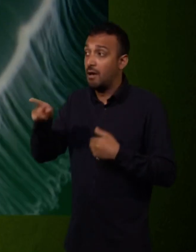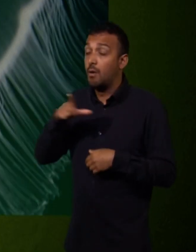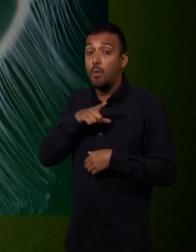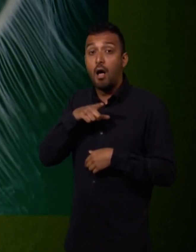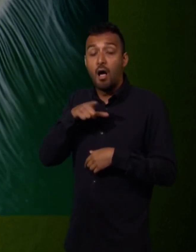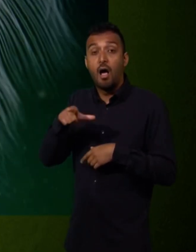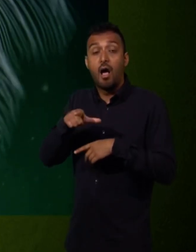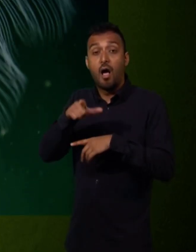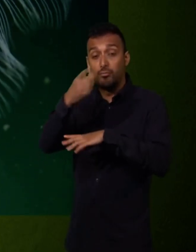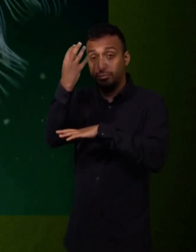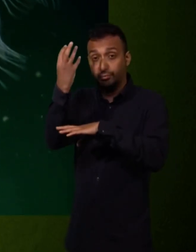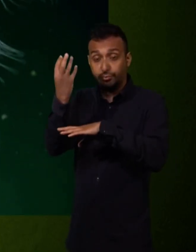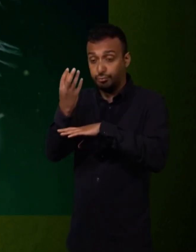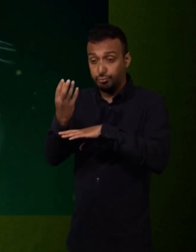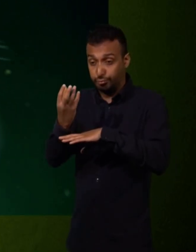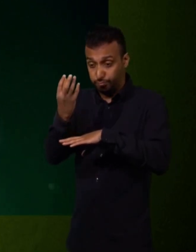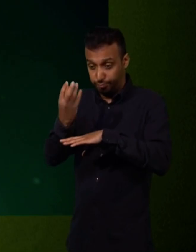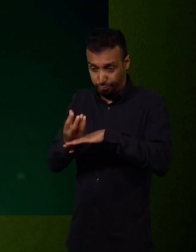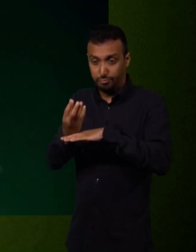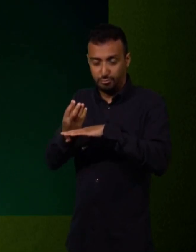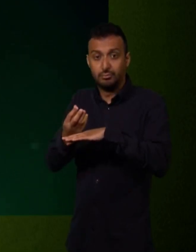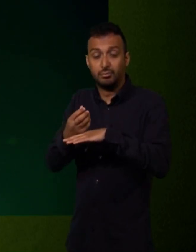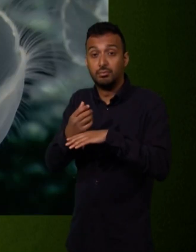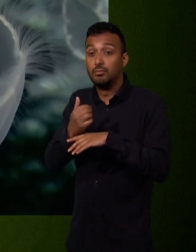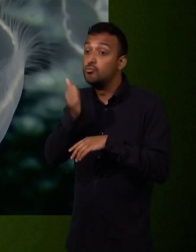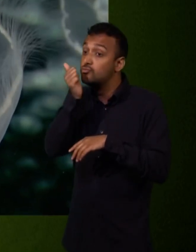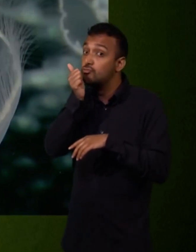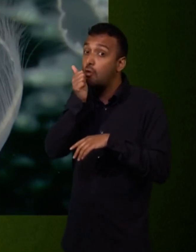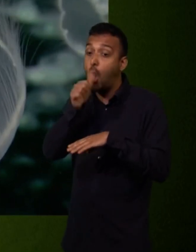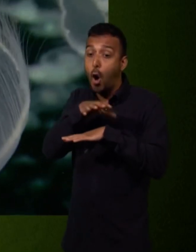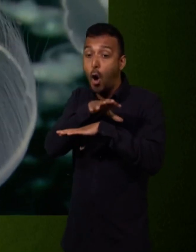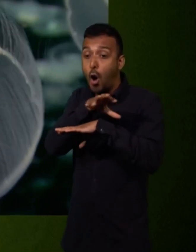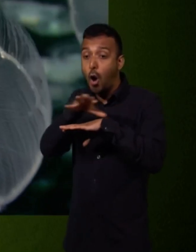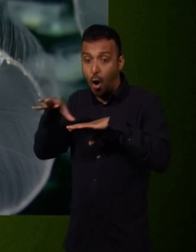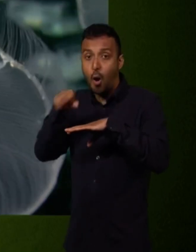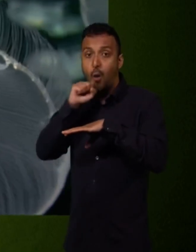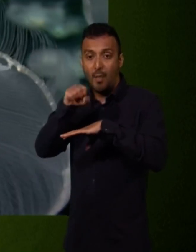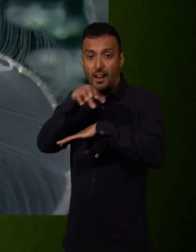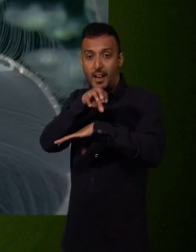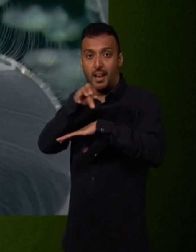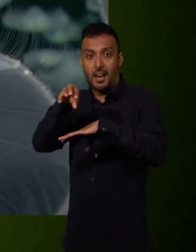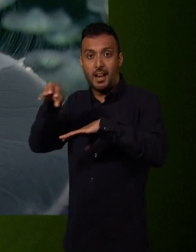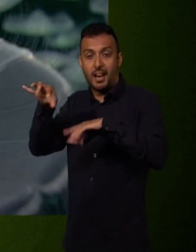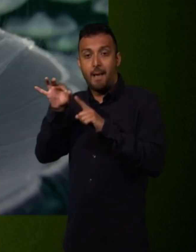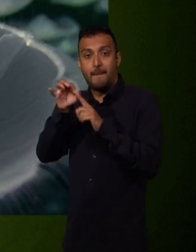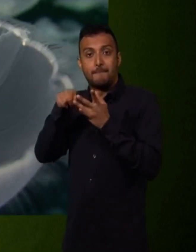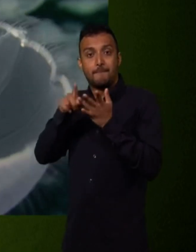nestled on the bedrock, awaiting their own perfect time to shine.